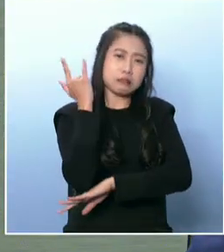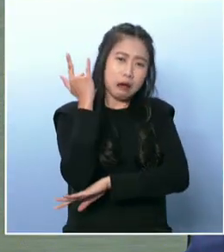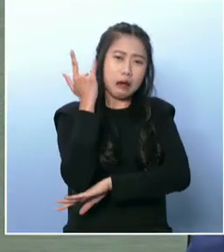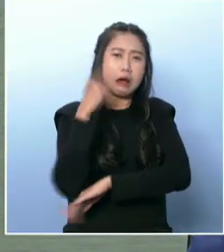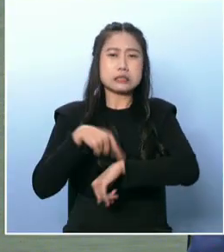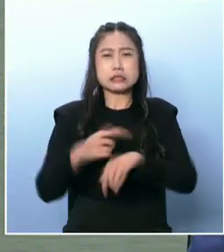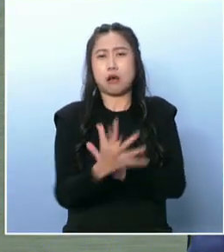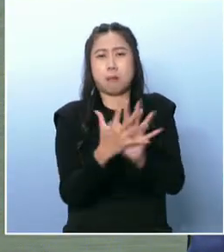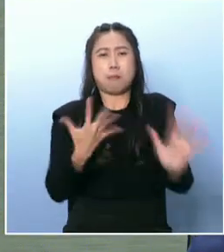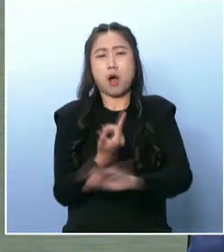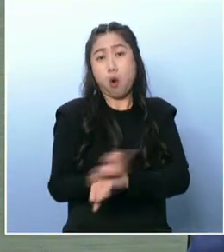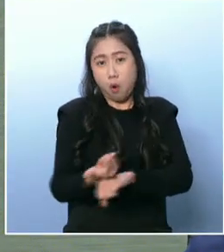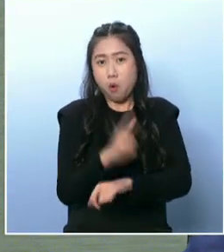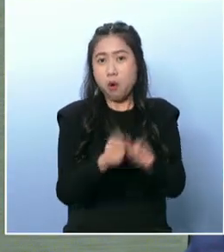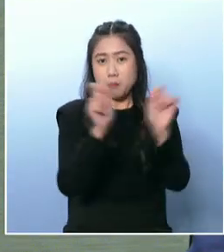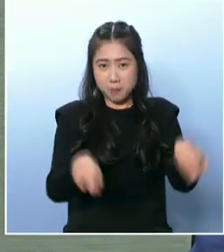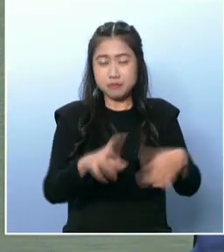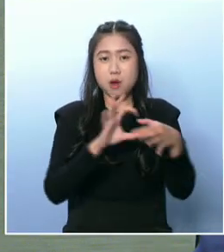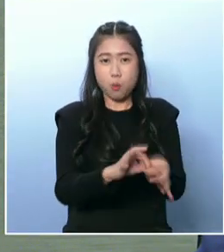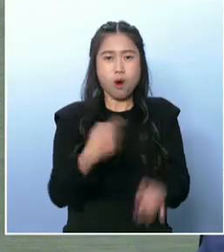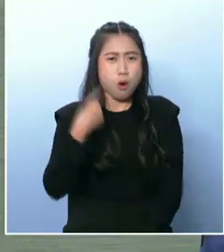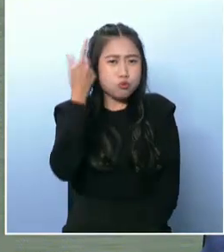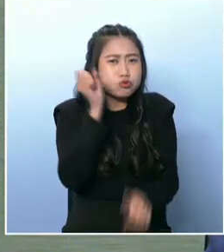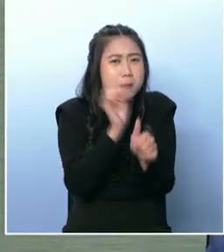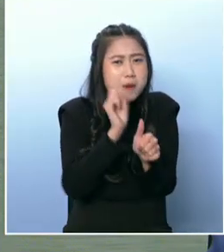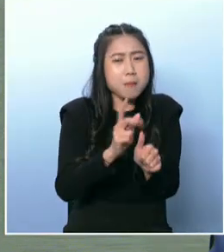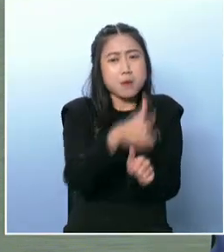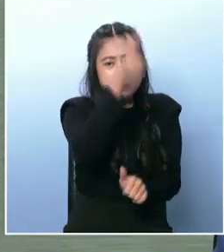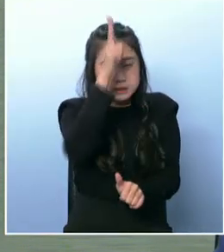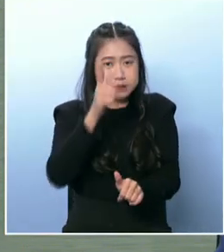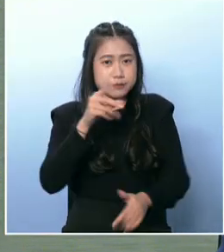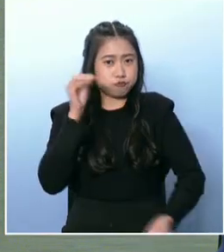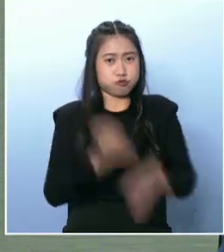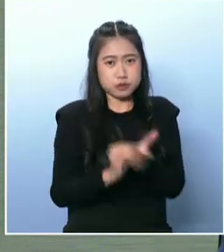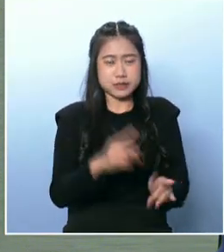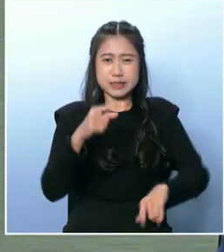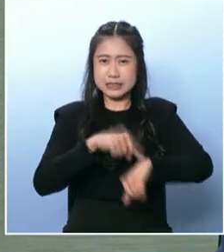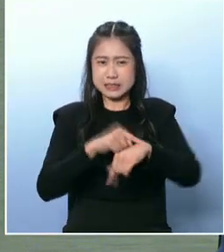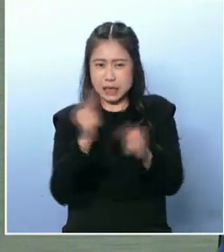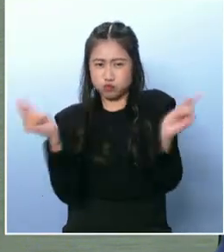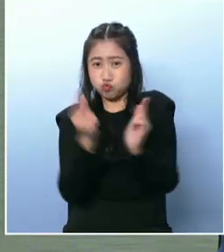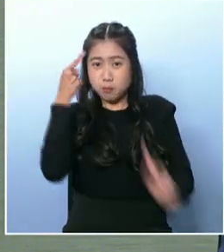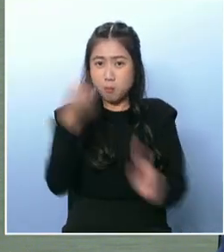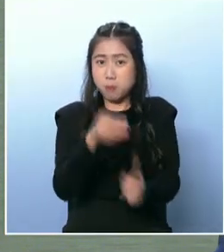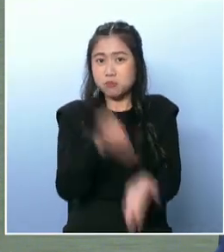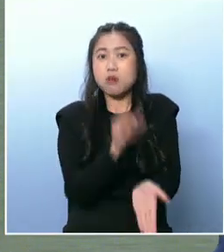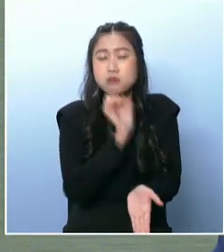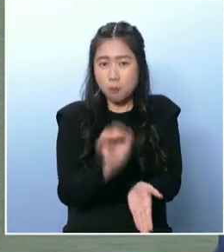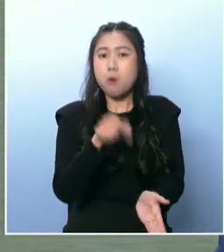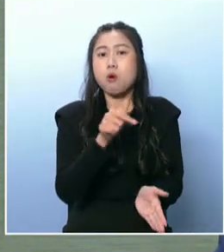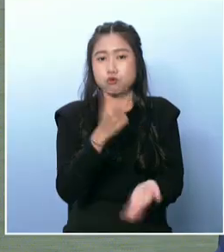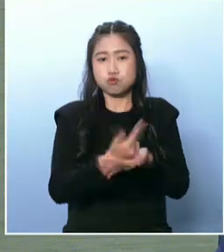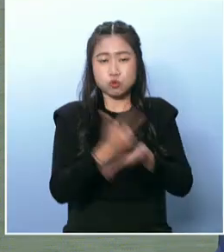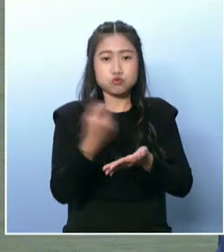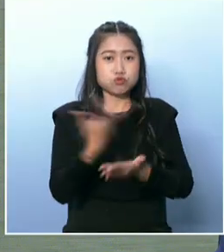he talked about the long waiting time for residential care service place. I wonder if the administration have a